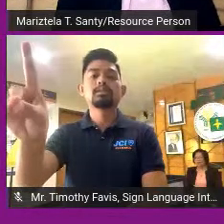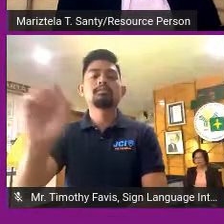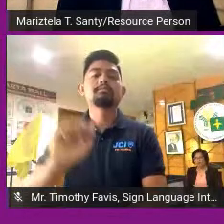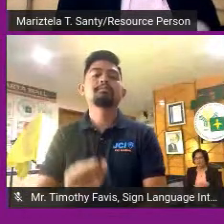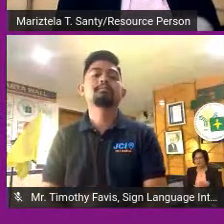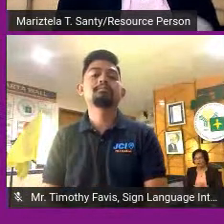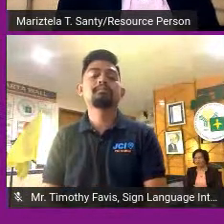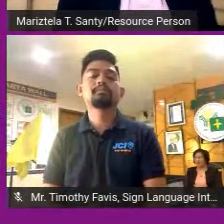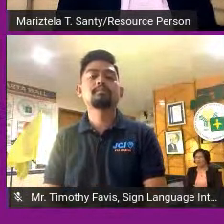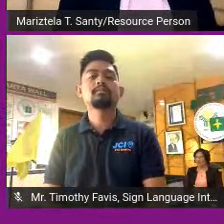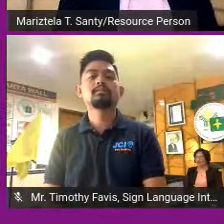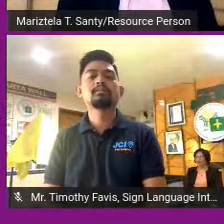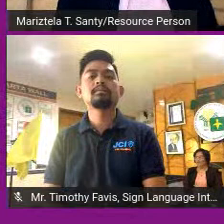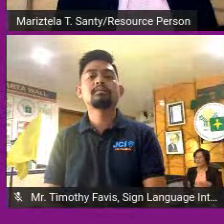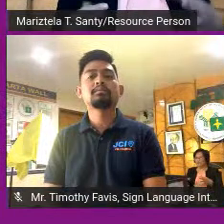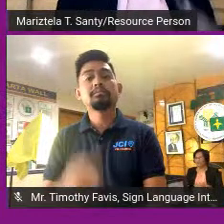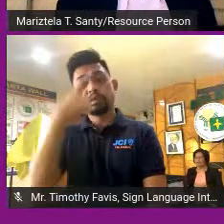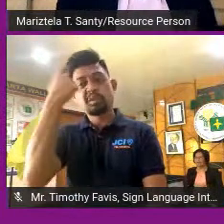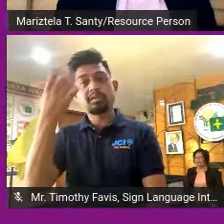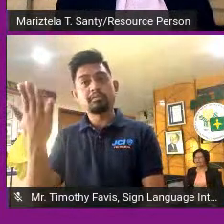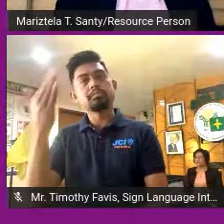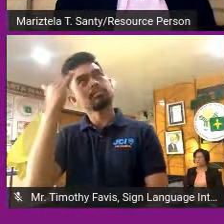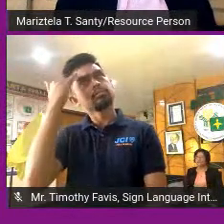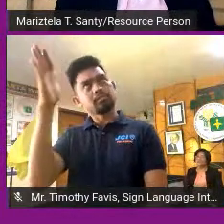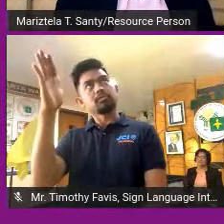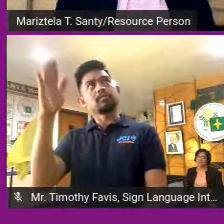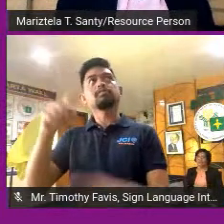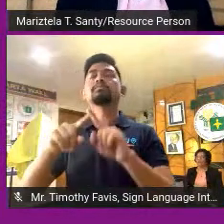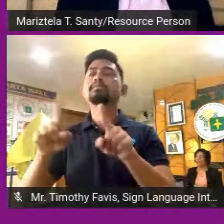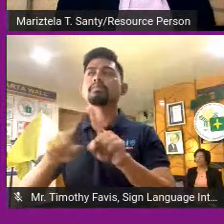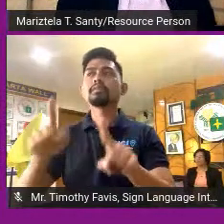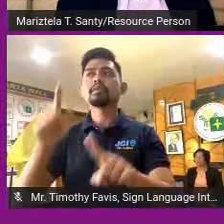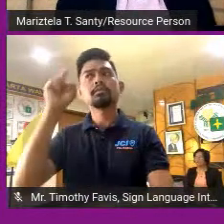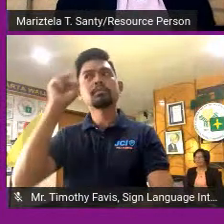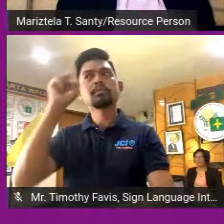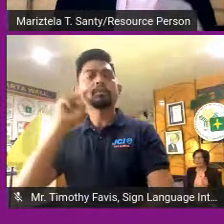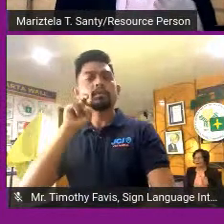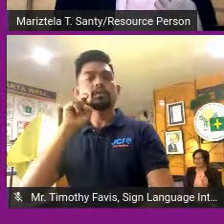Wherein, if we do not know or we cannot differentiate sex and gender,